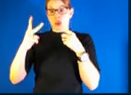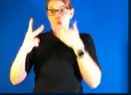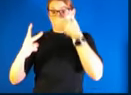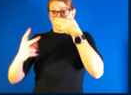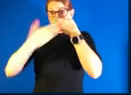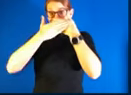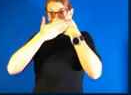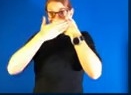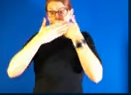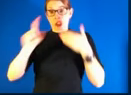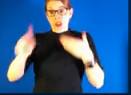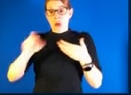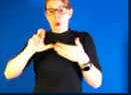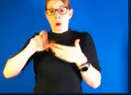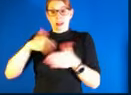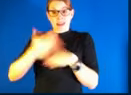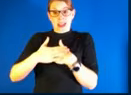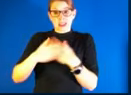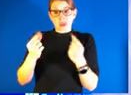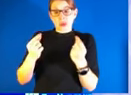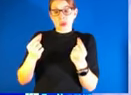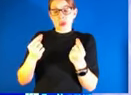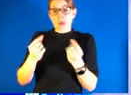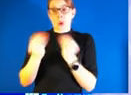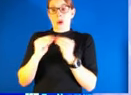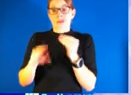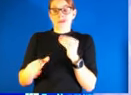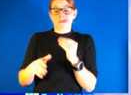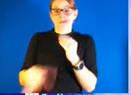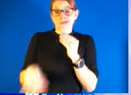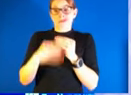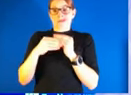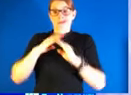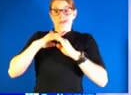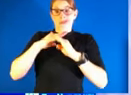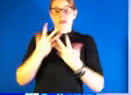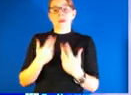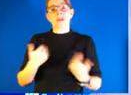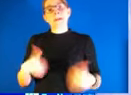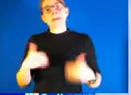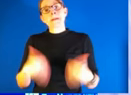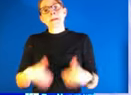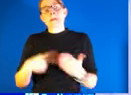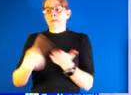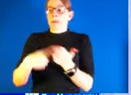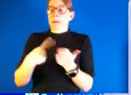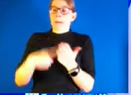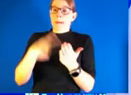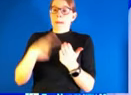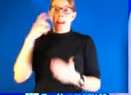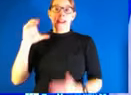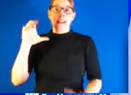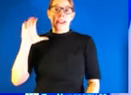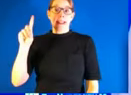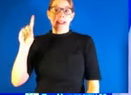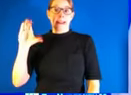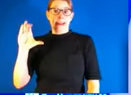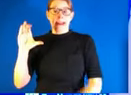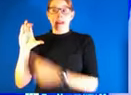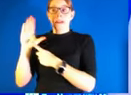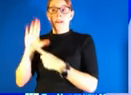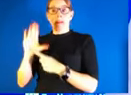she go to the next step? What? So this has taken a lot of hits and debate lately. Again, right now the CDC, their guidance